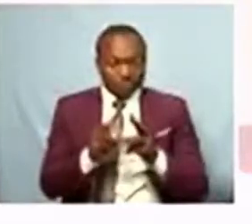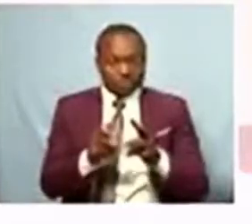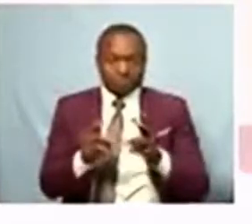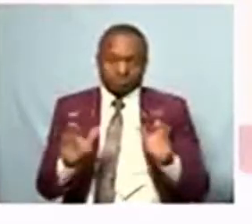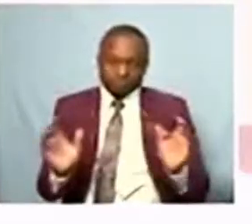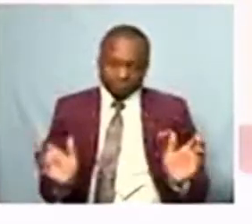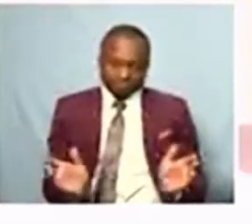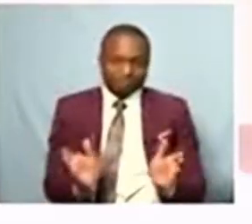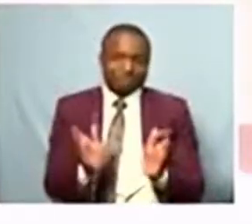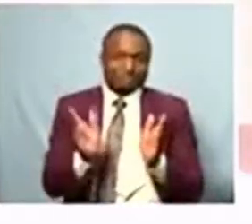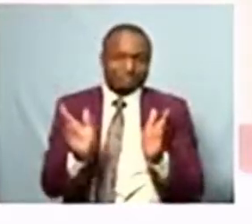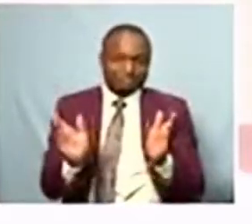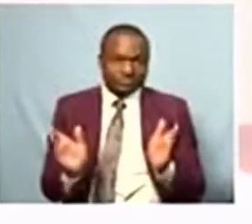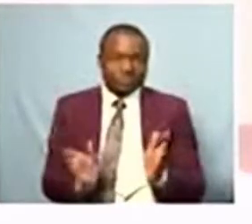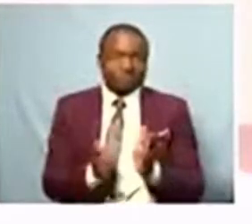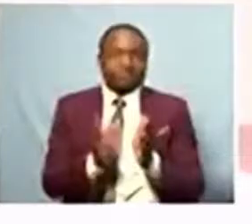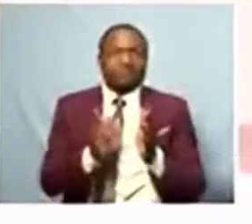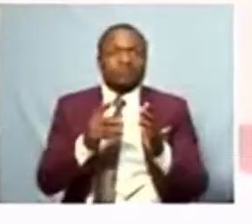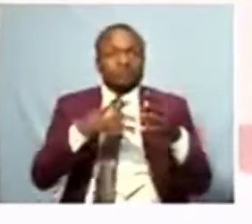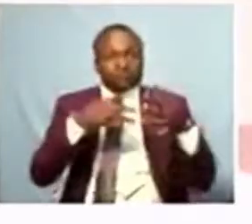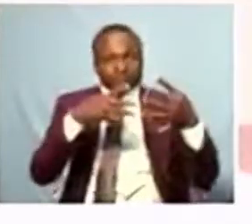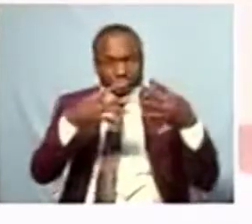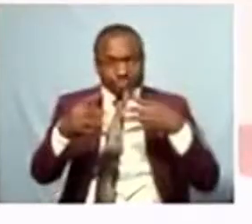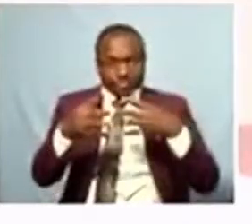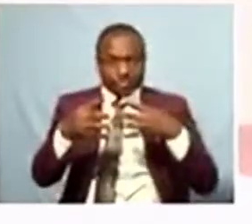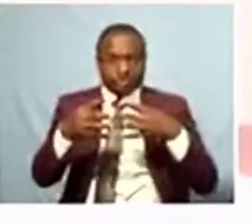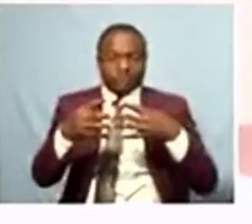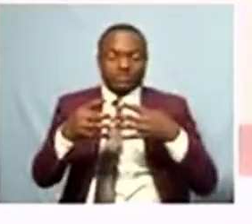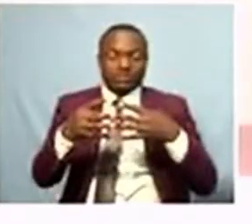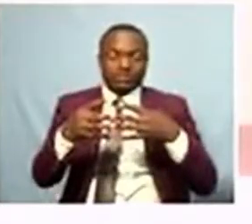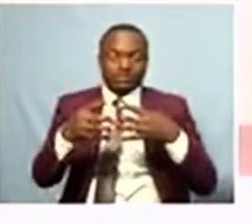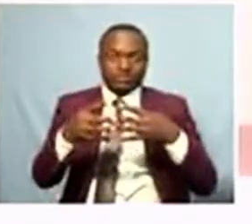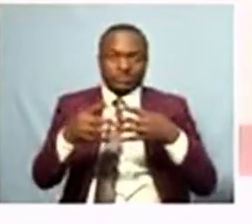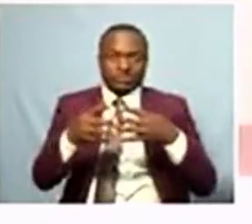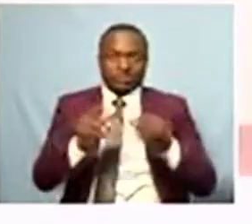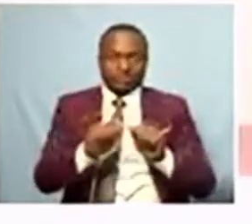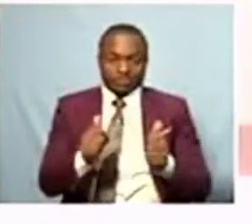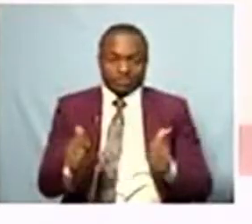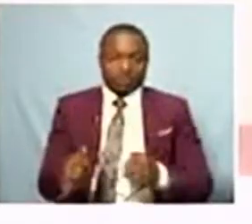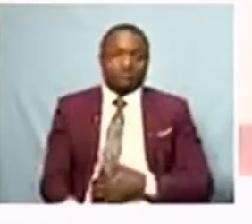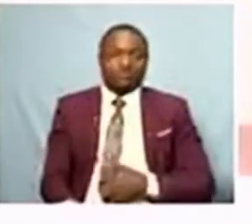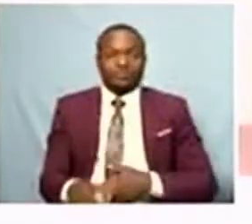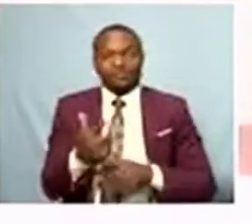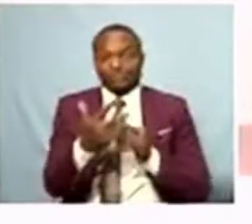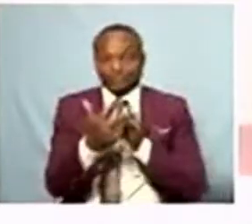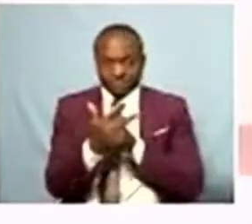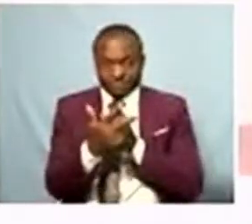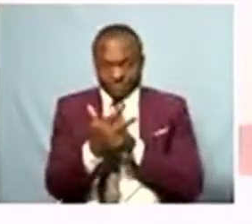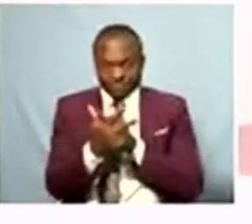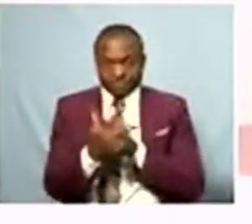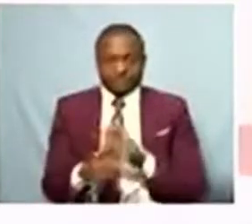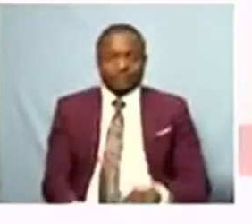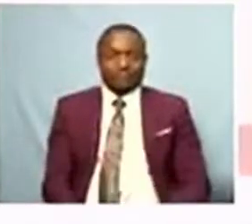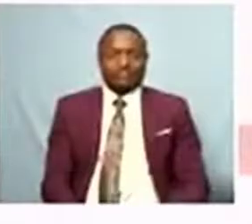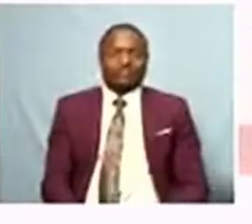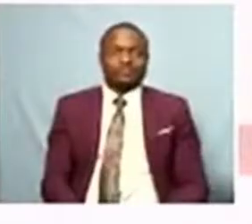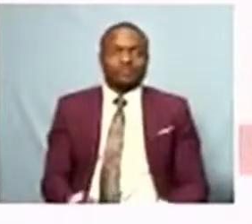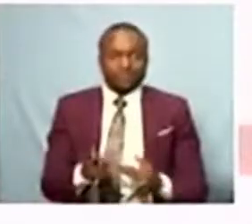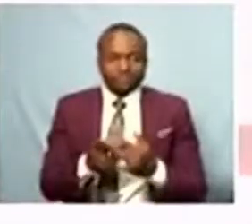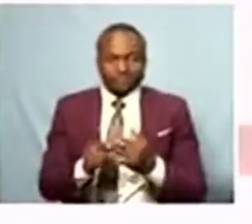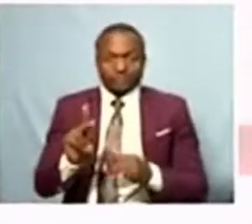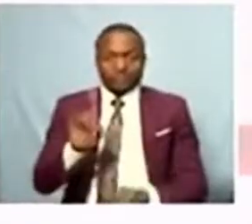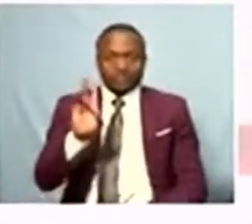promotes transparency and legitimacy. The third one, sir, is Part